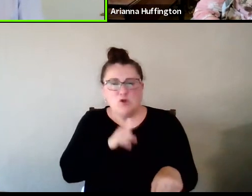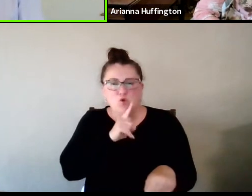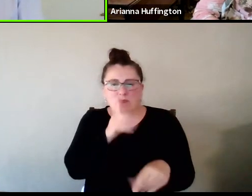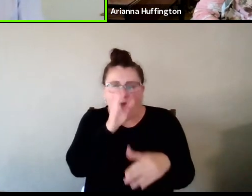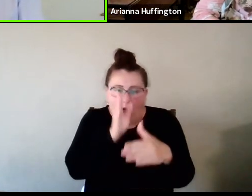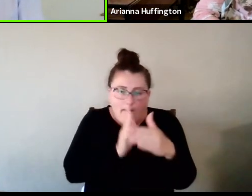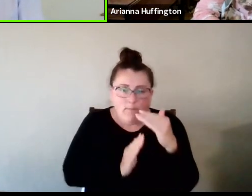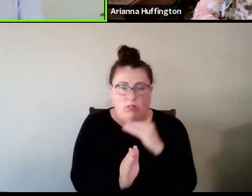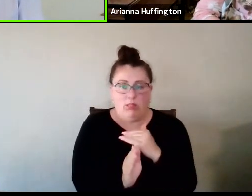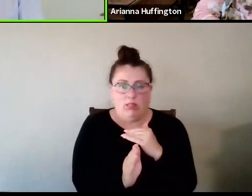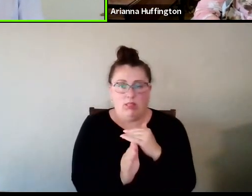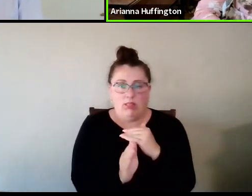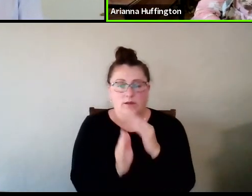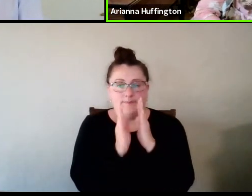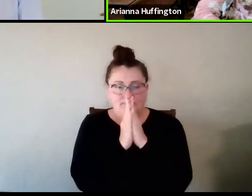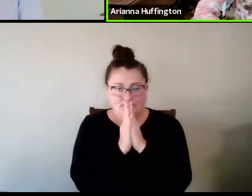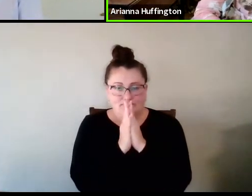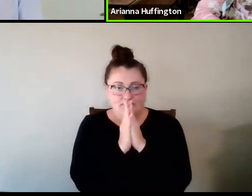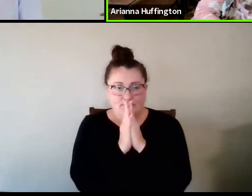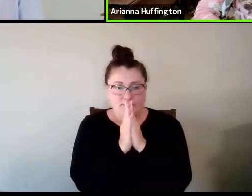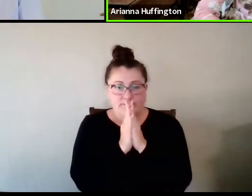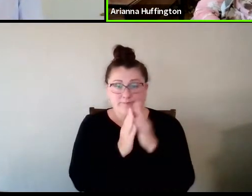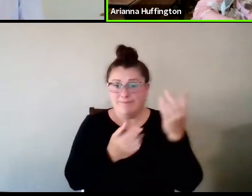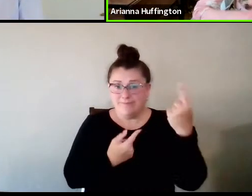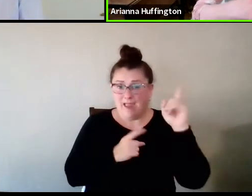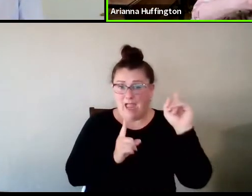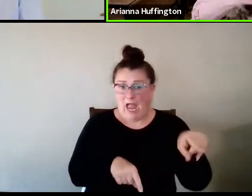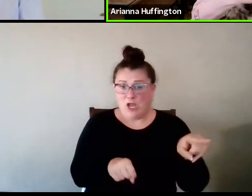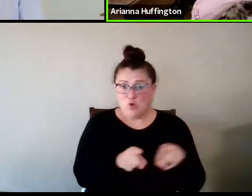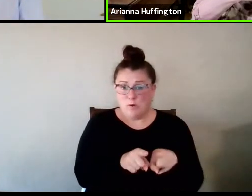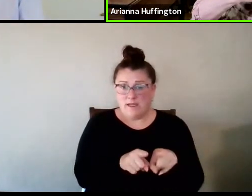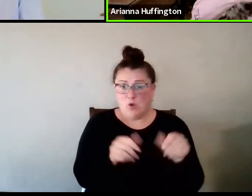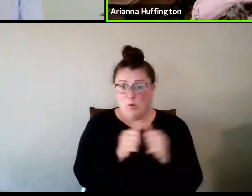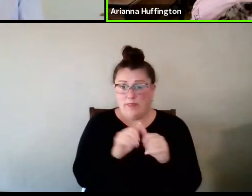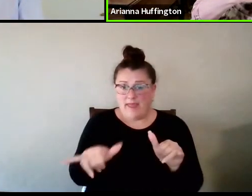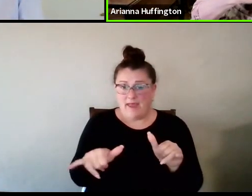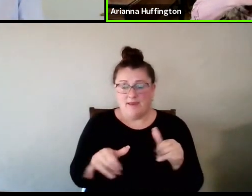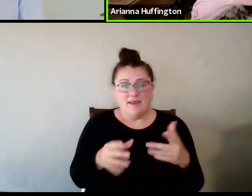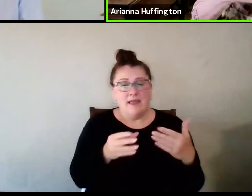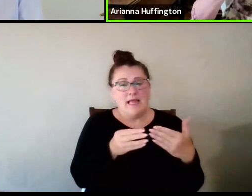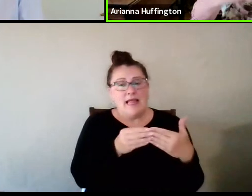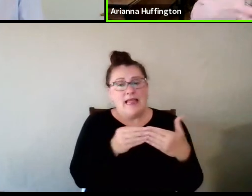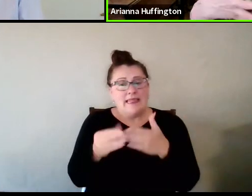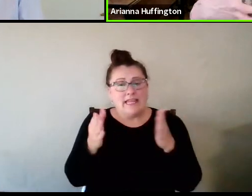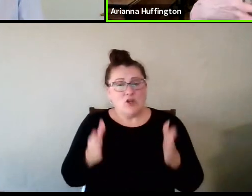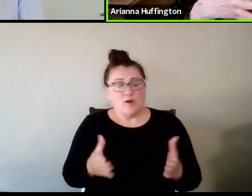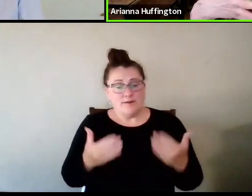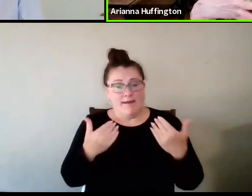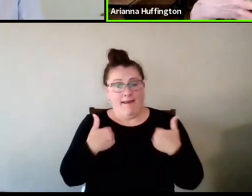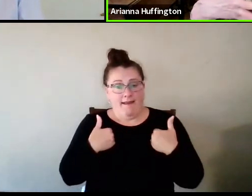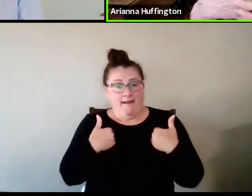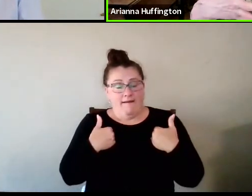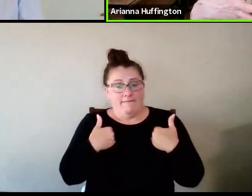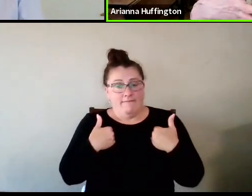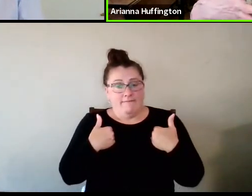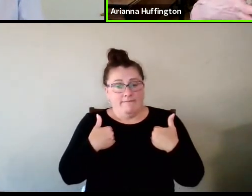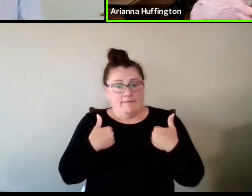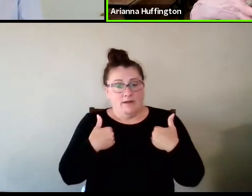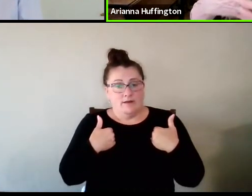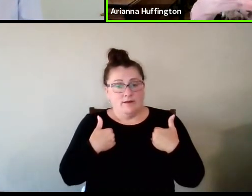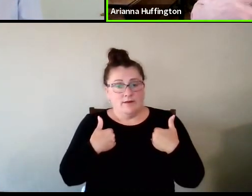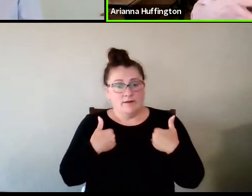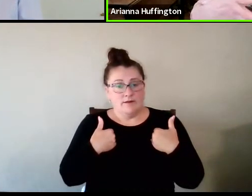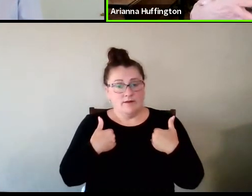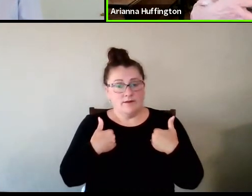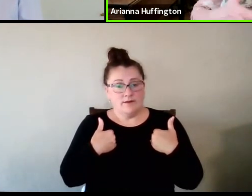it. I totally agree with that. Because while leaders have to go through